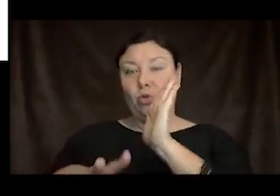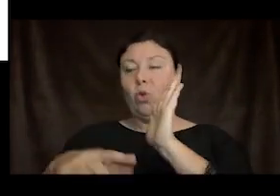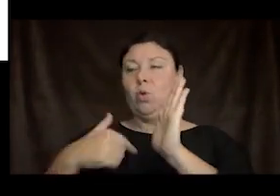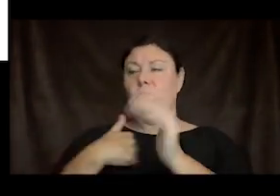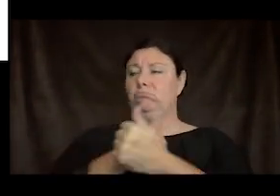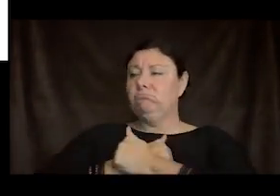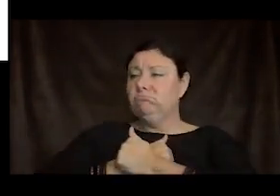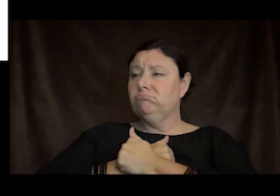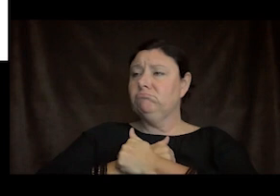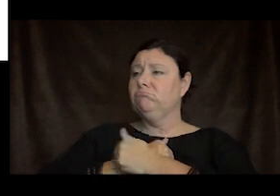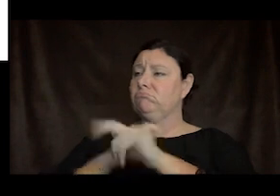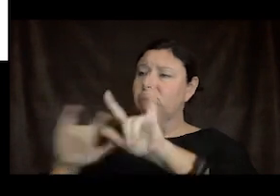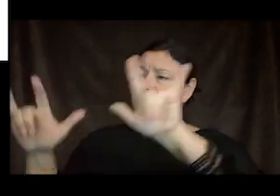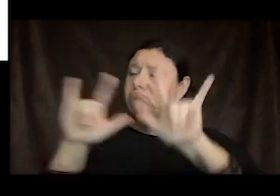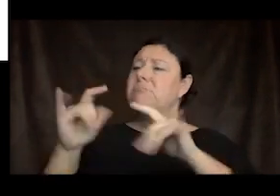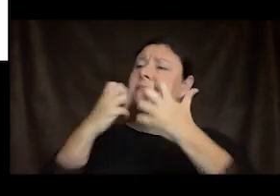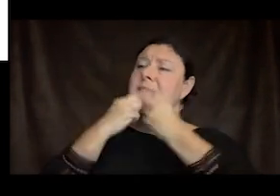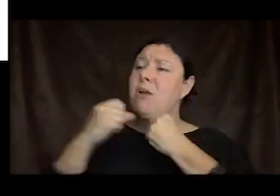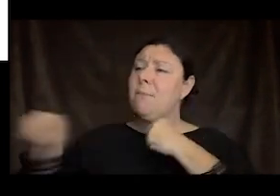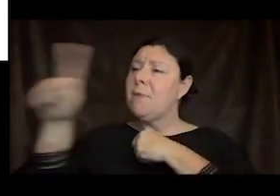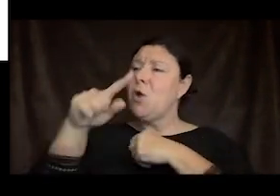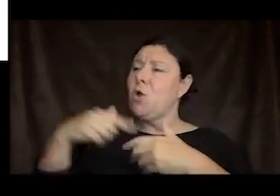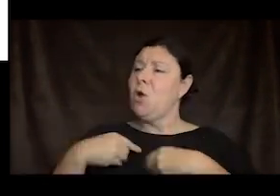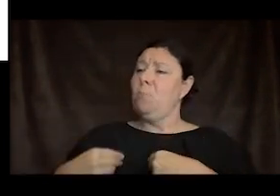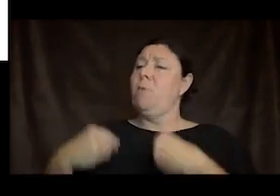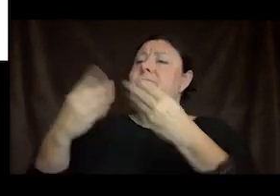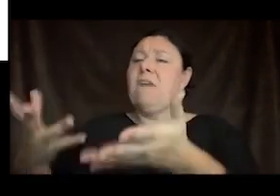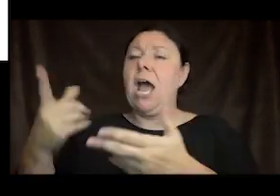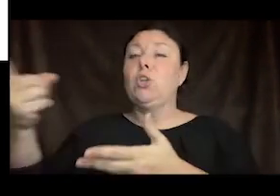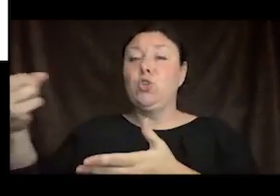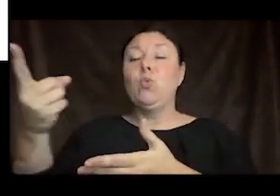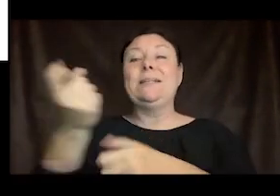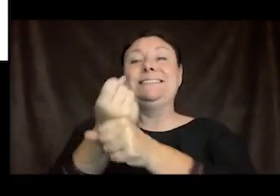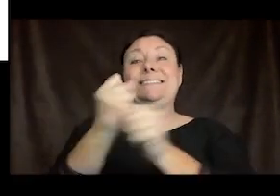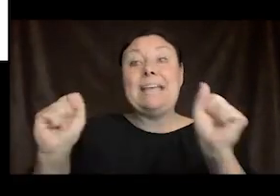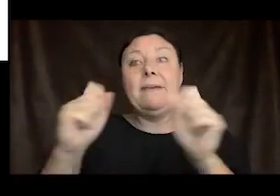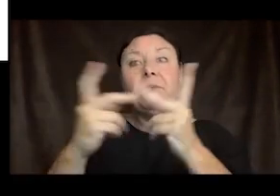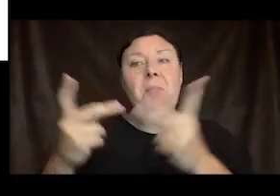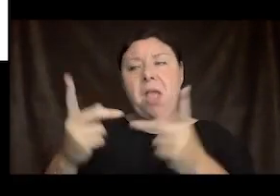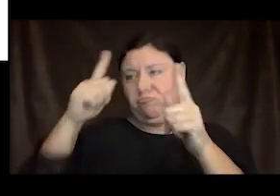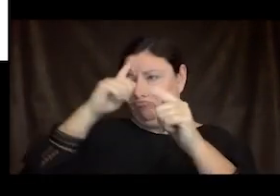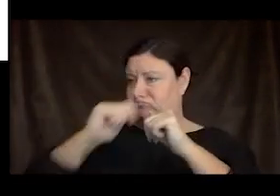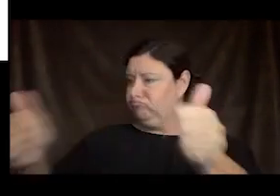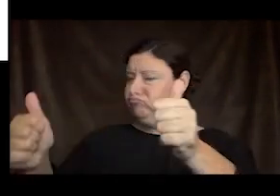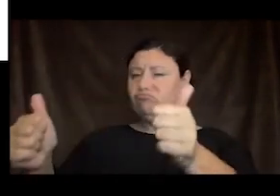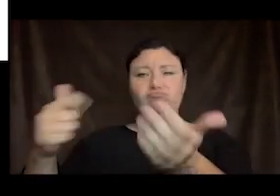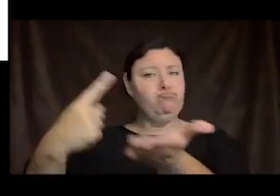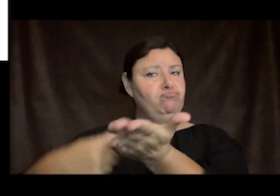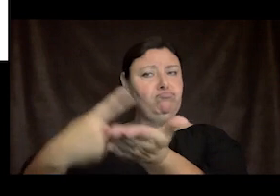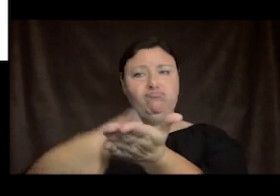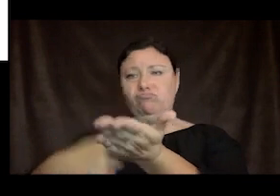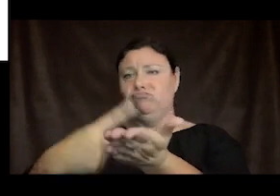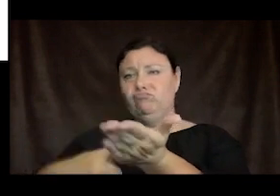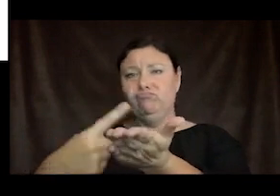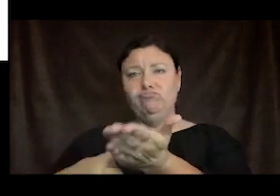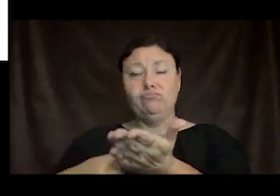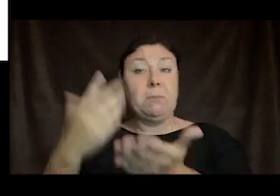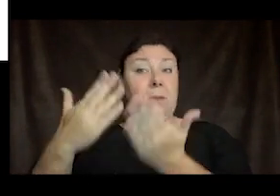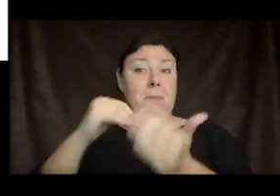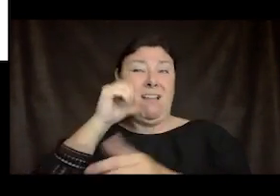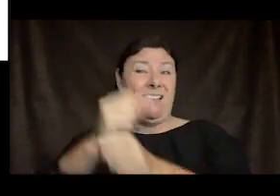to provide a space that no one else may be providing for them. When we think about enlightening and